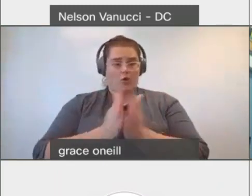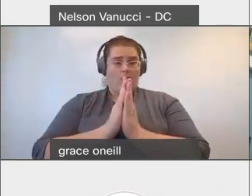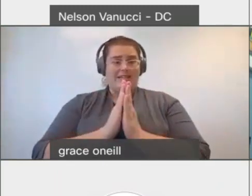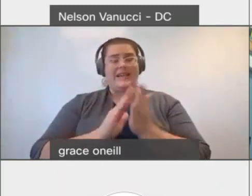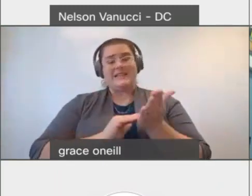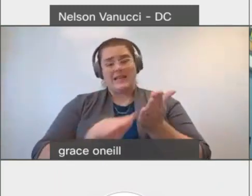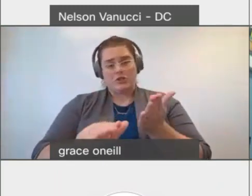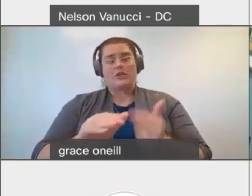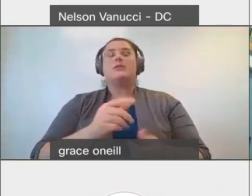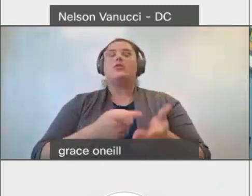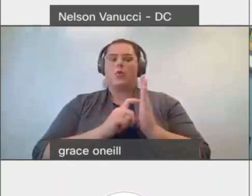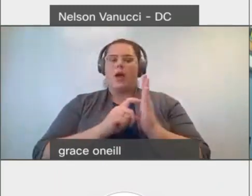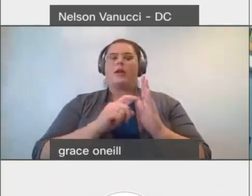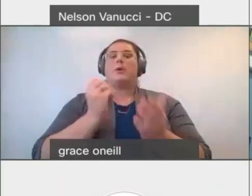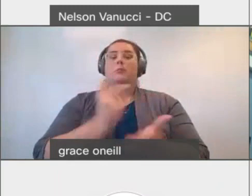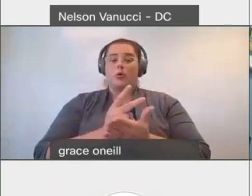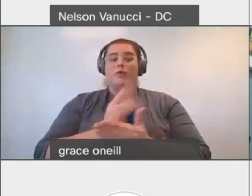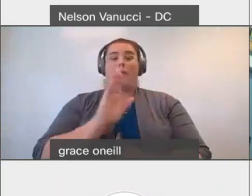by the director of DC Health.